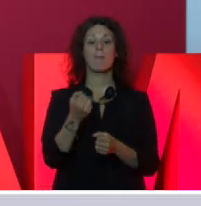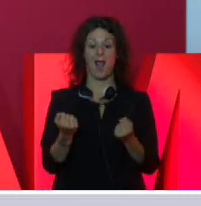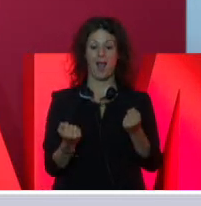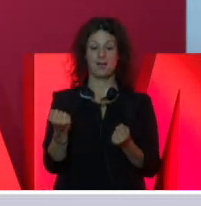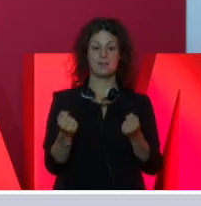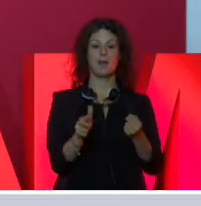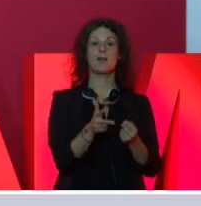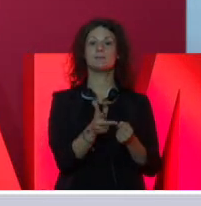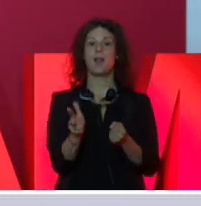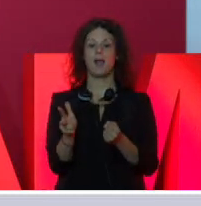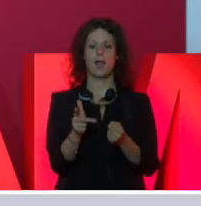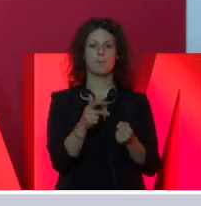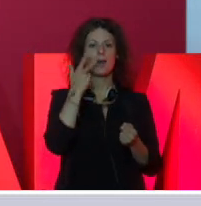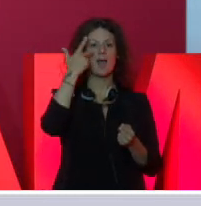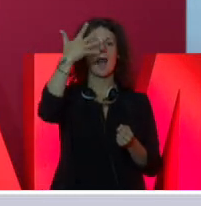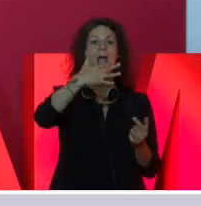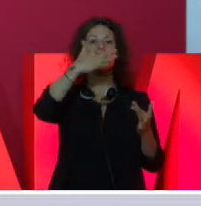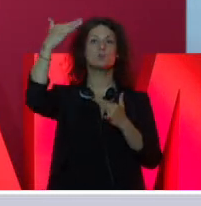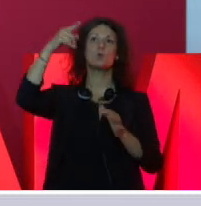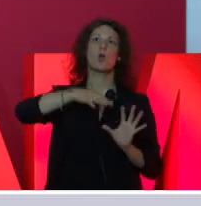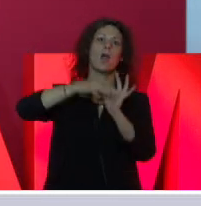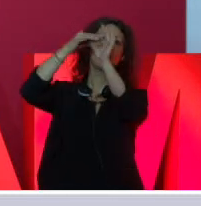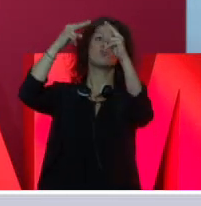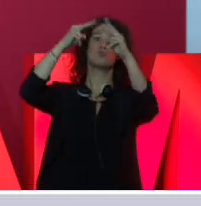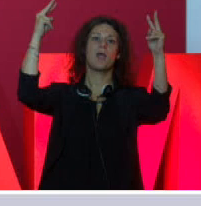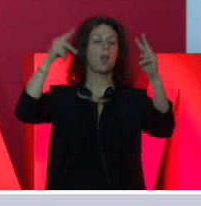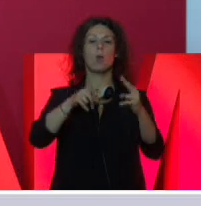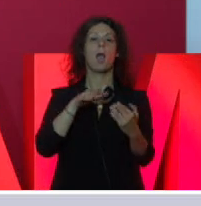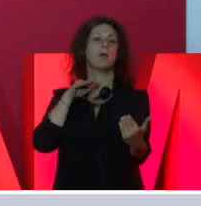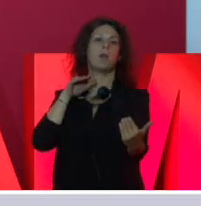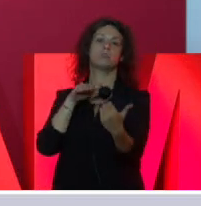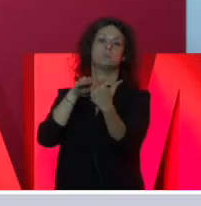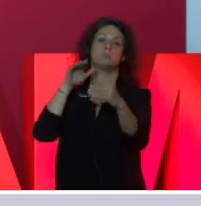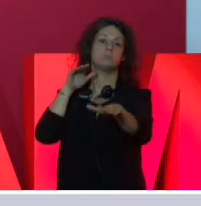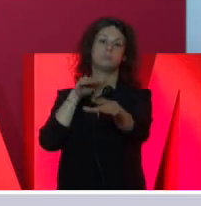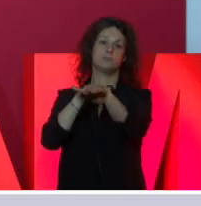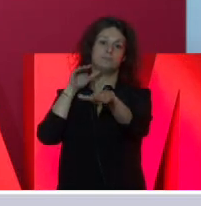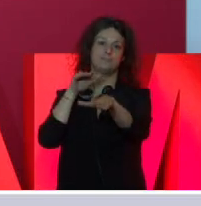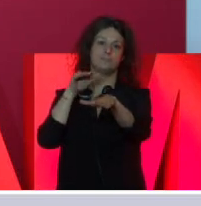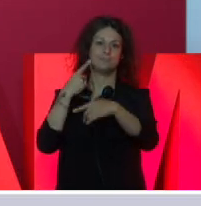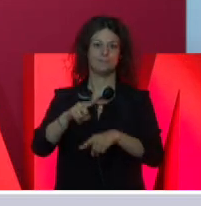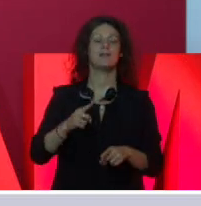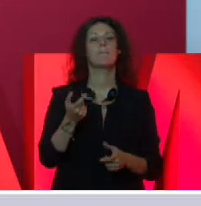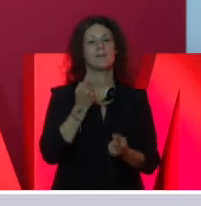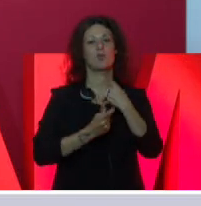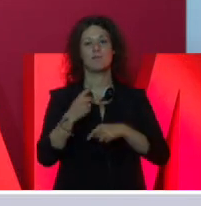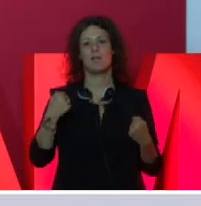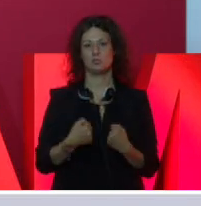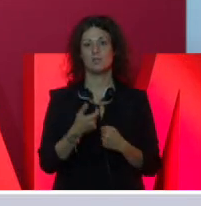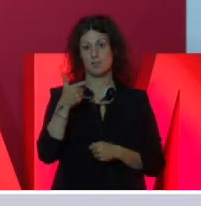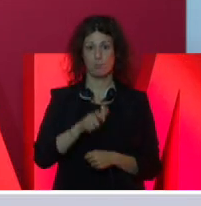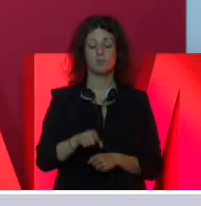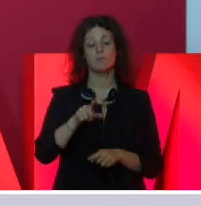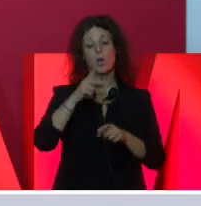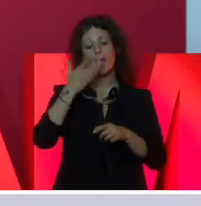they crashed into it. So this is the cover page of one of the